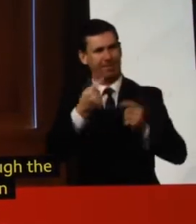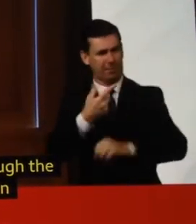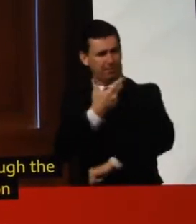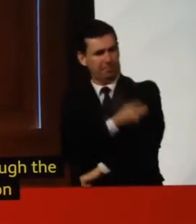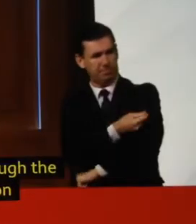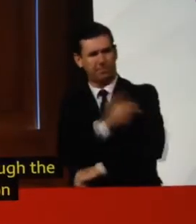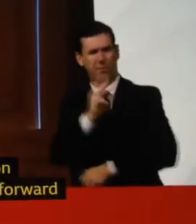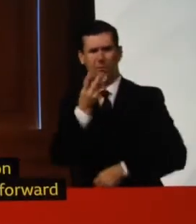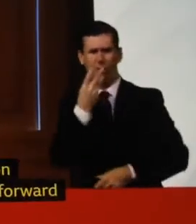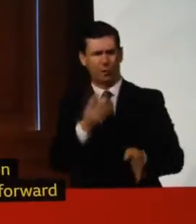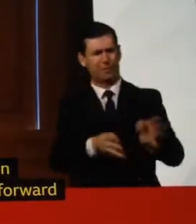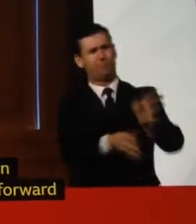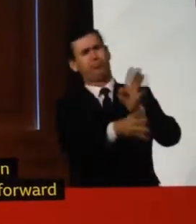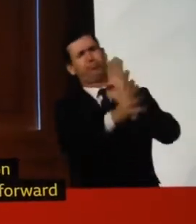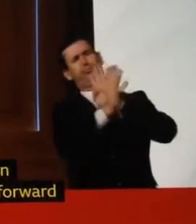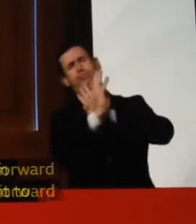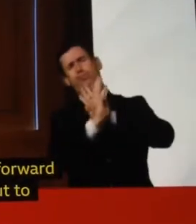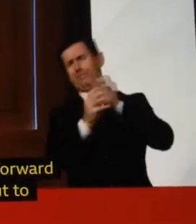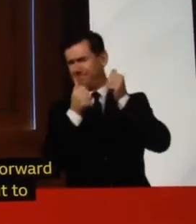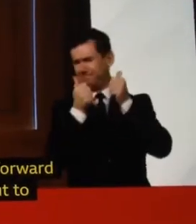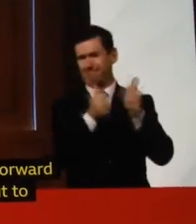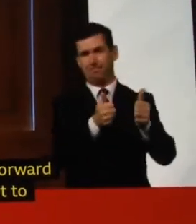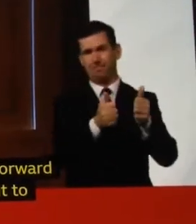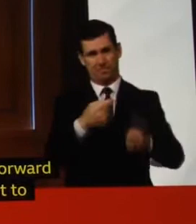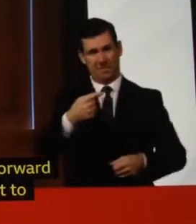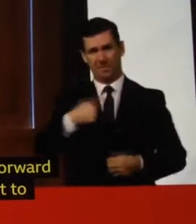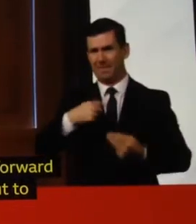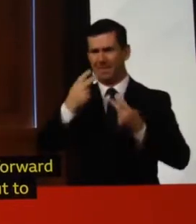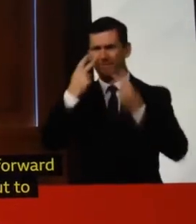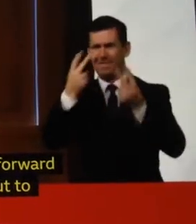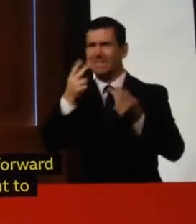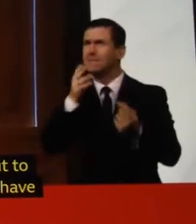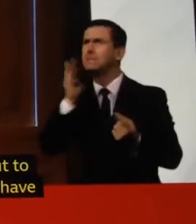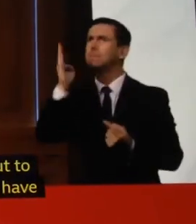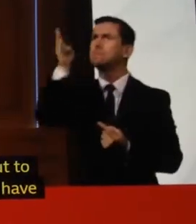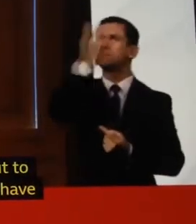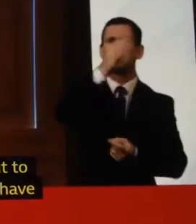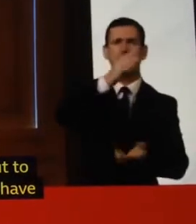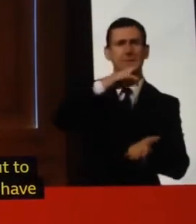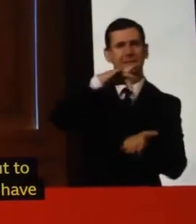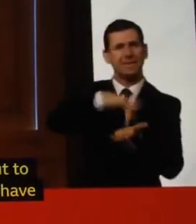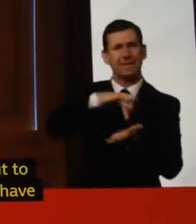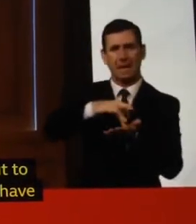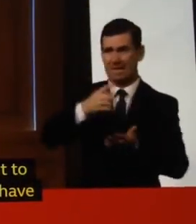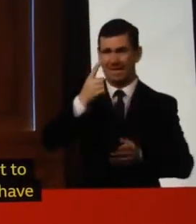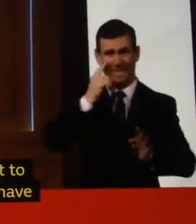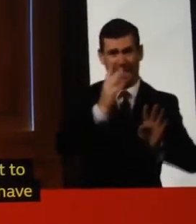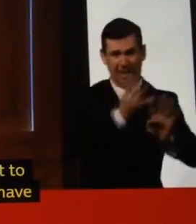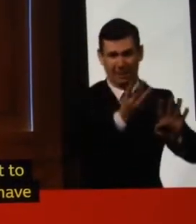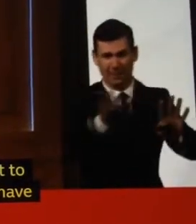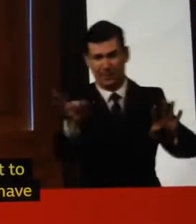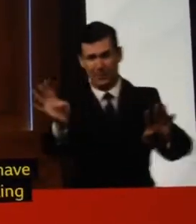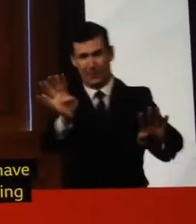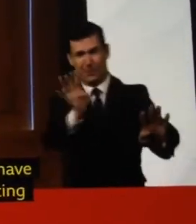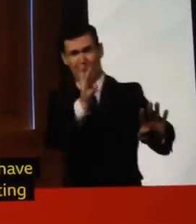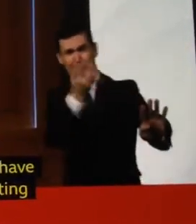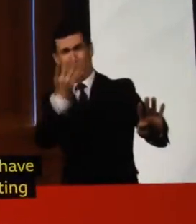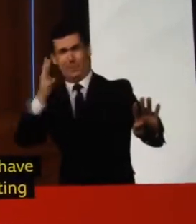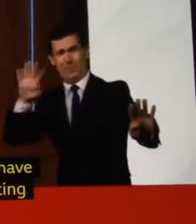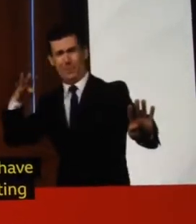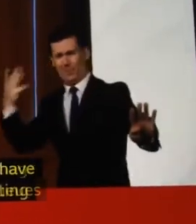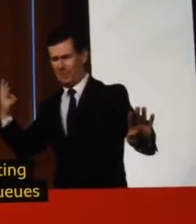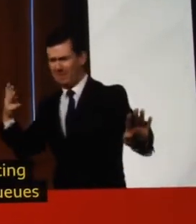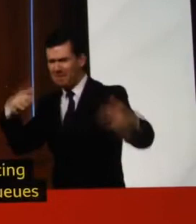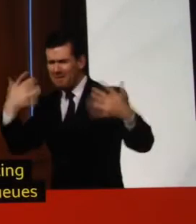as I've been around the country visiting vaccination sites, I have seen queues around the block, but people have been incredibly